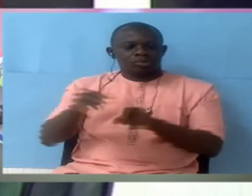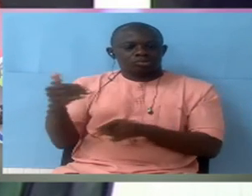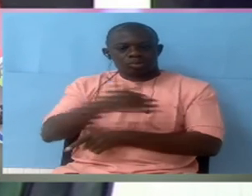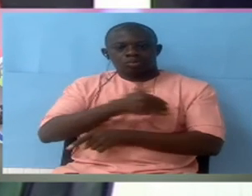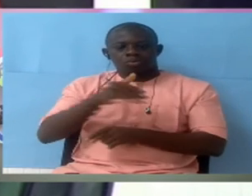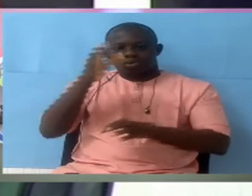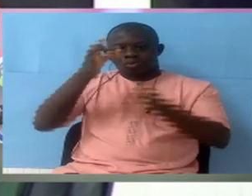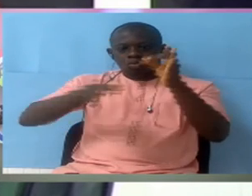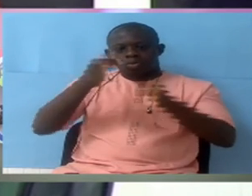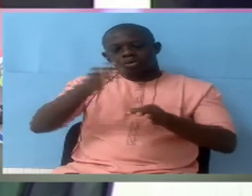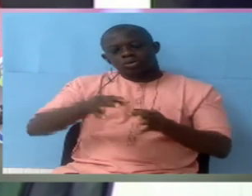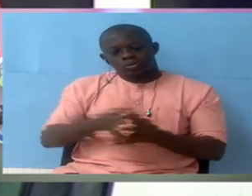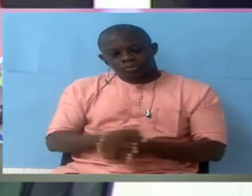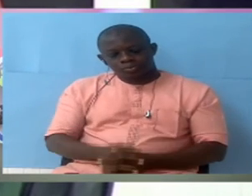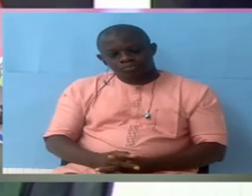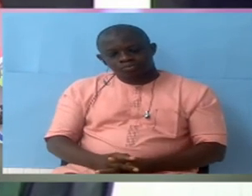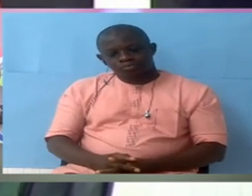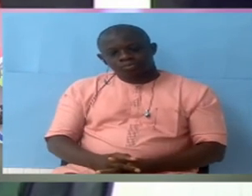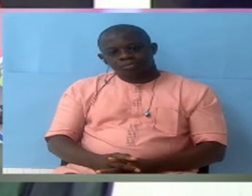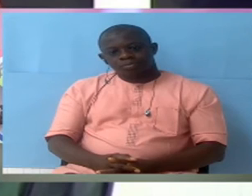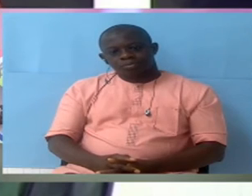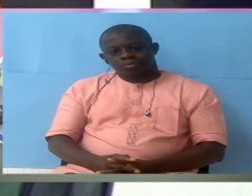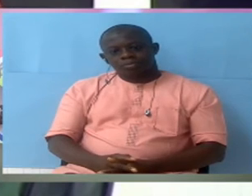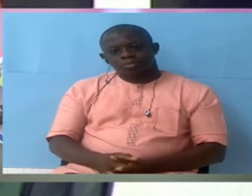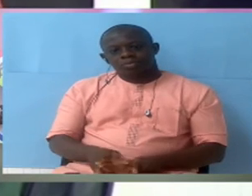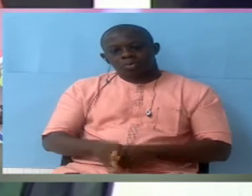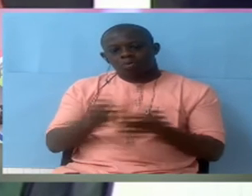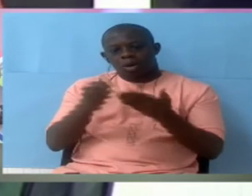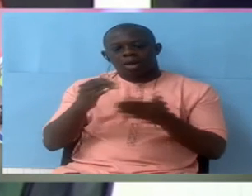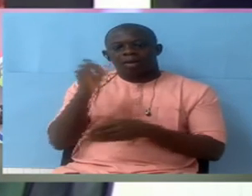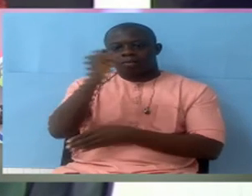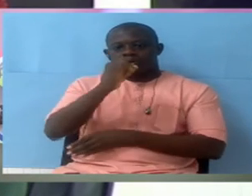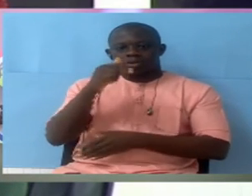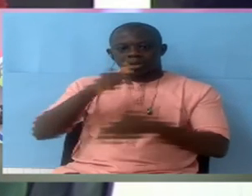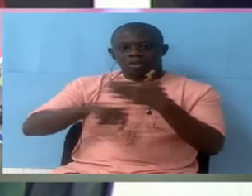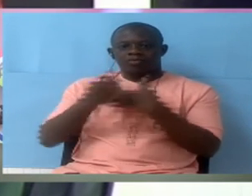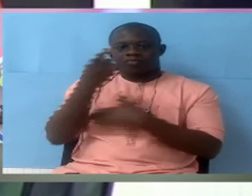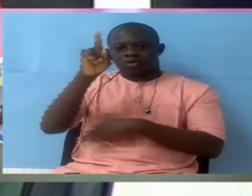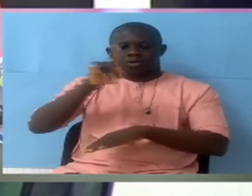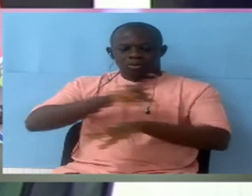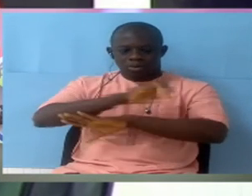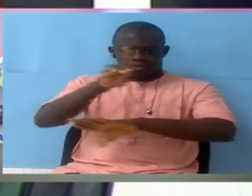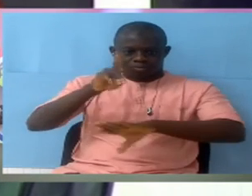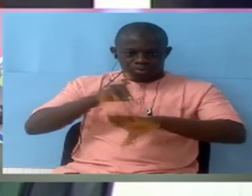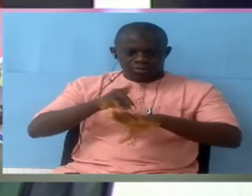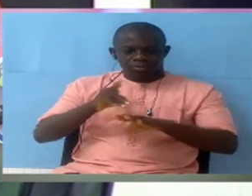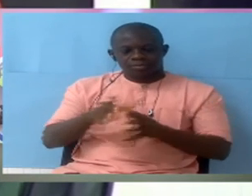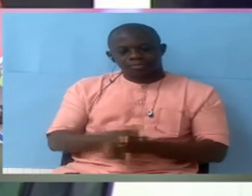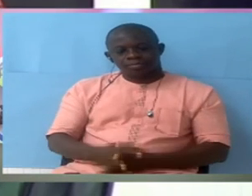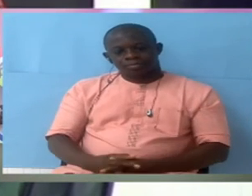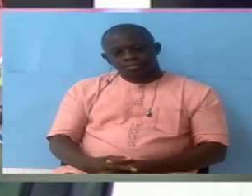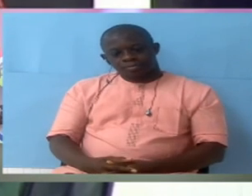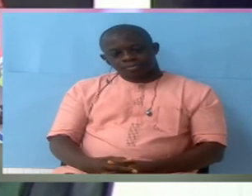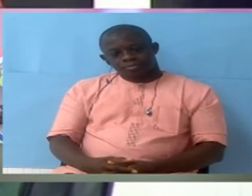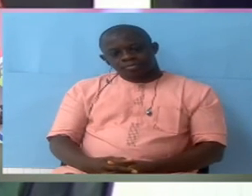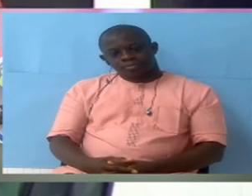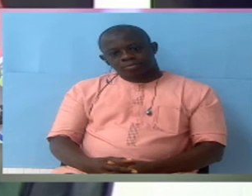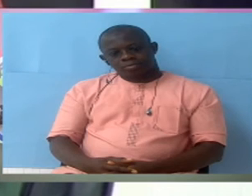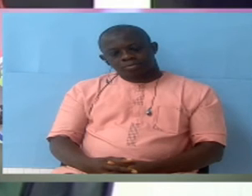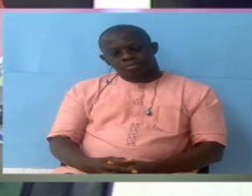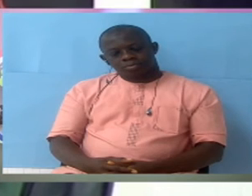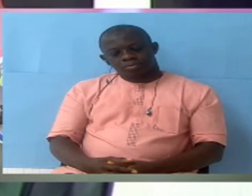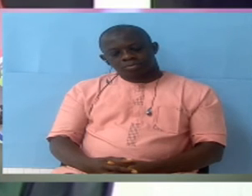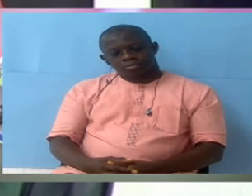won rek. Because in the first place. Nak ca ñeel been. There